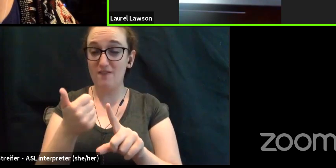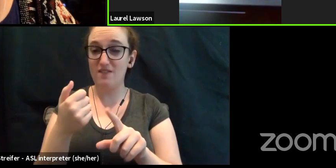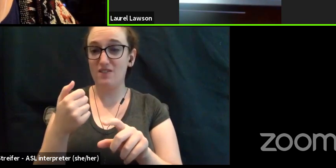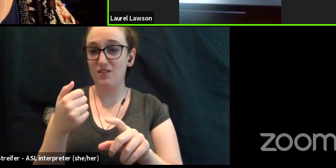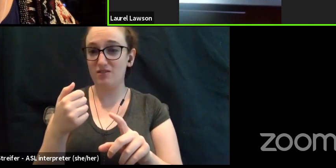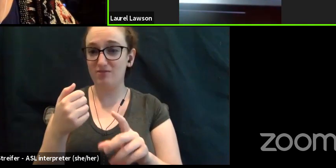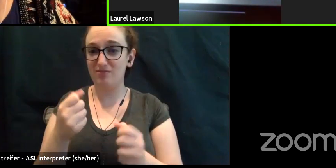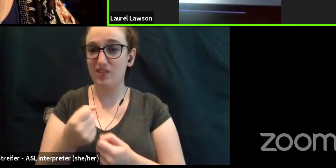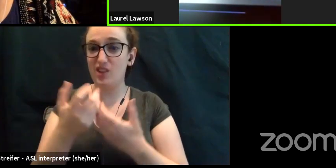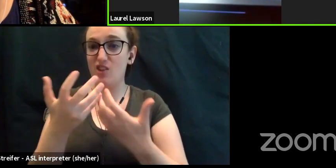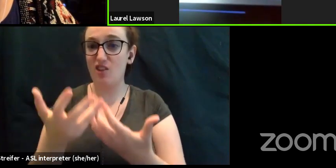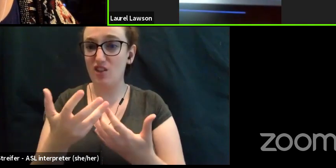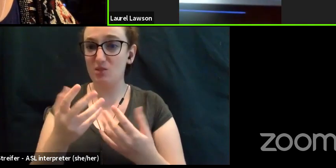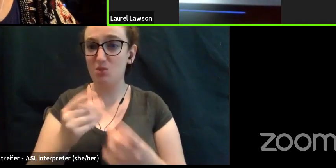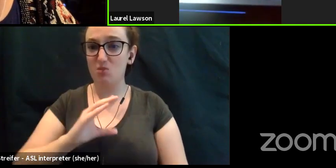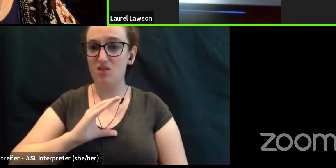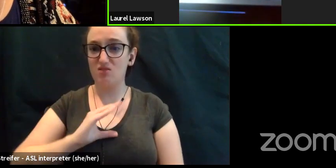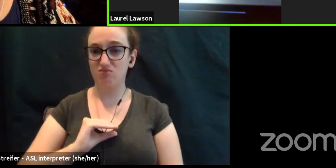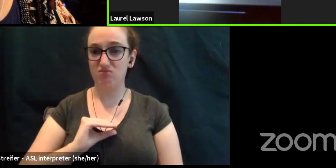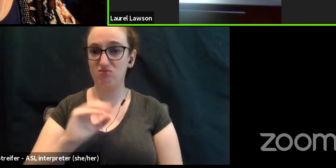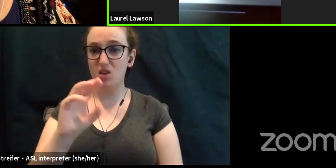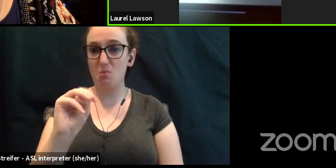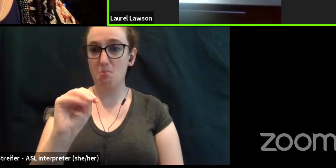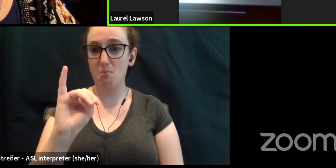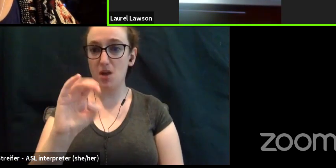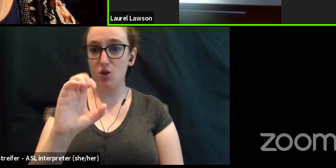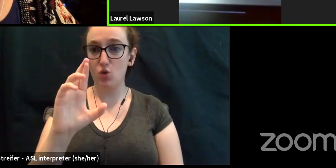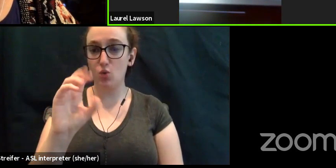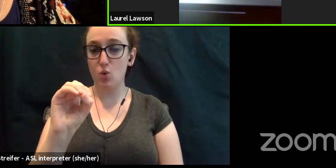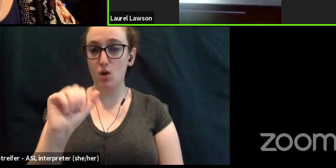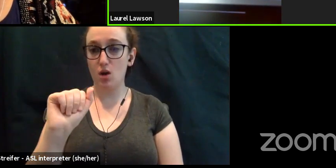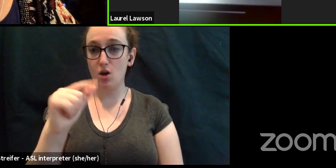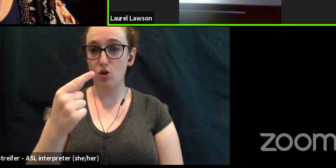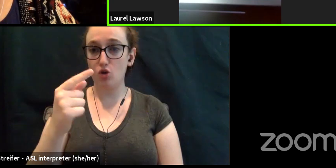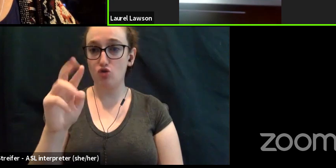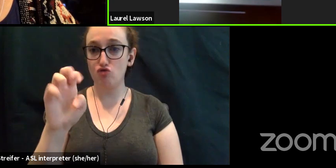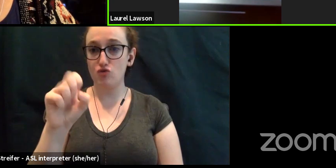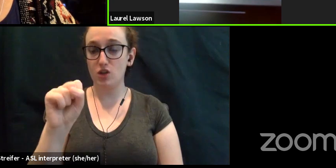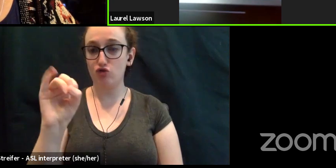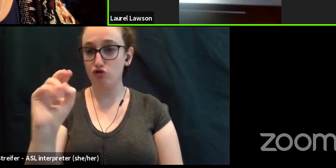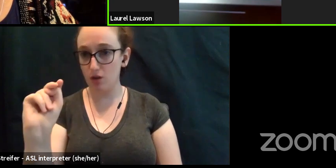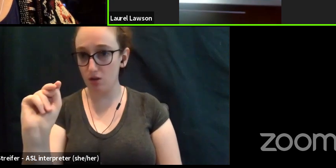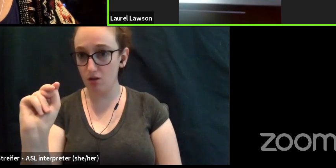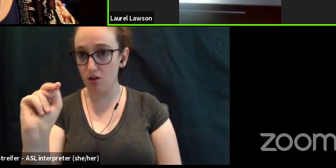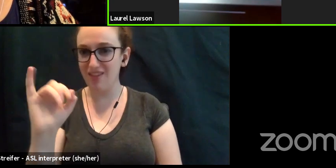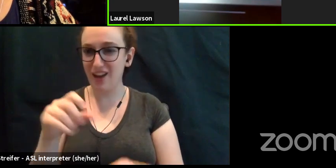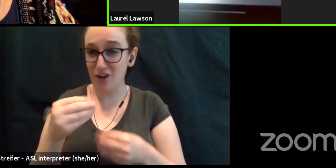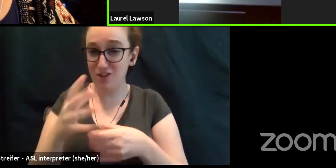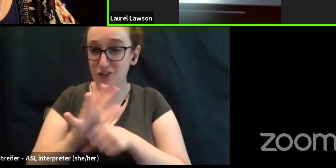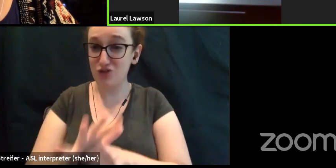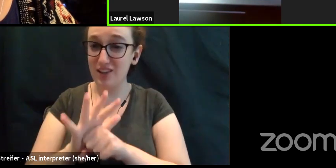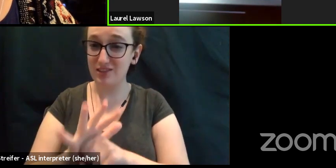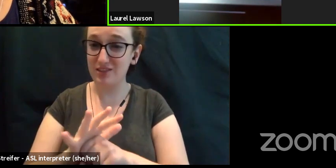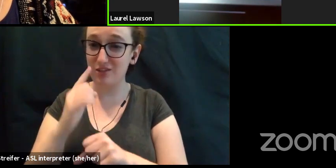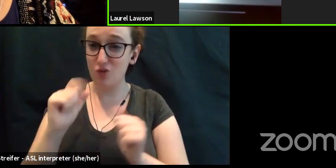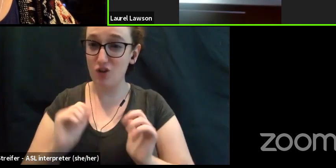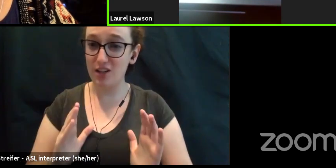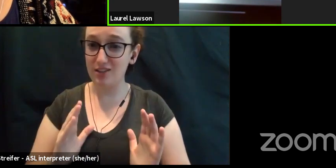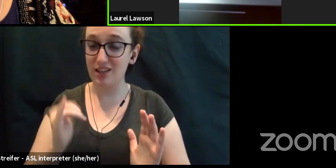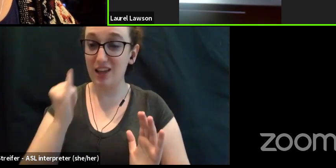on people, that is a stress on your artist. You know, why would you invite someone in?